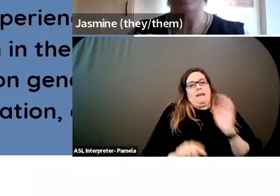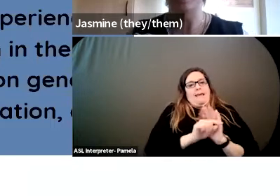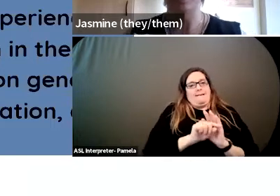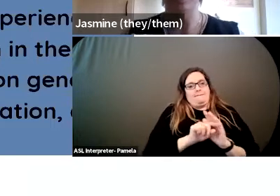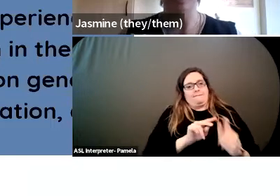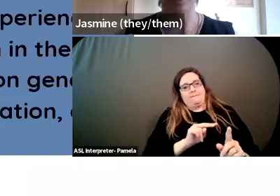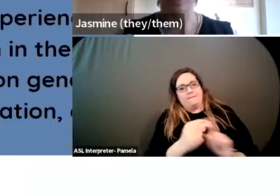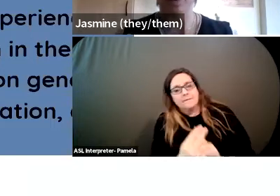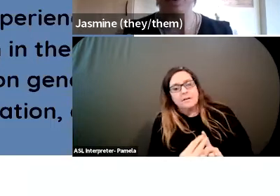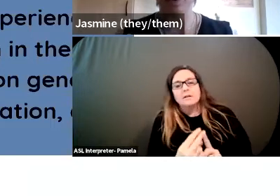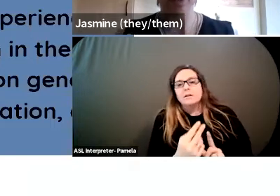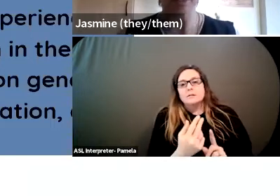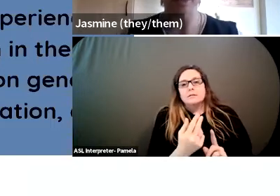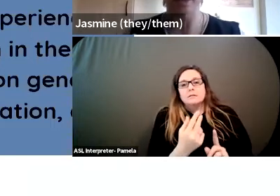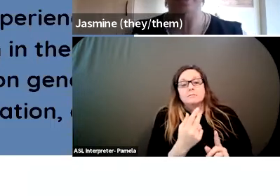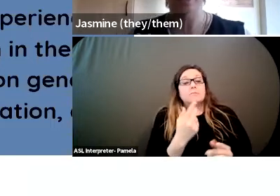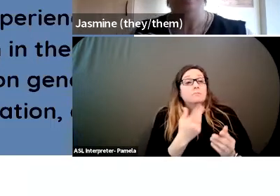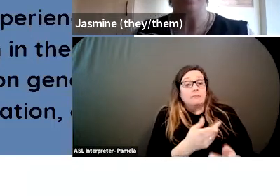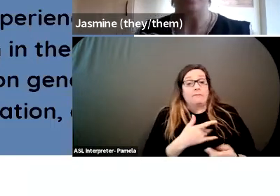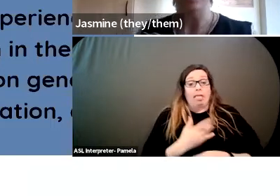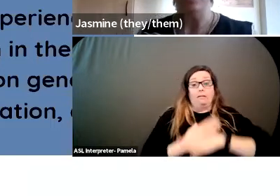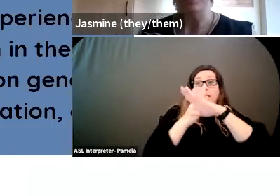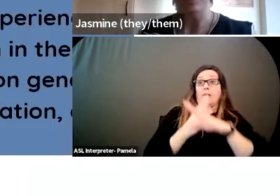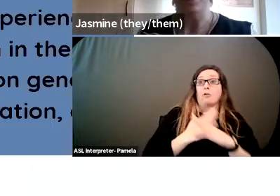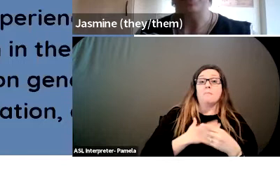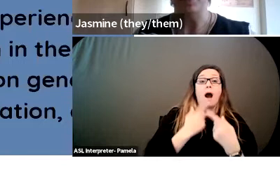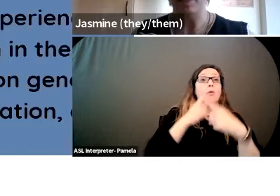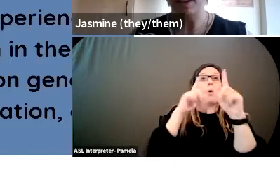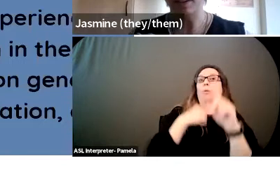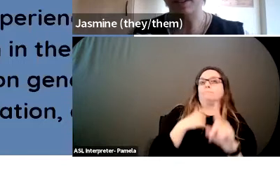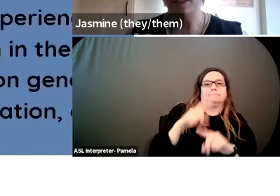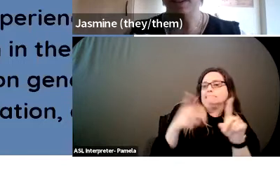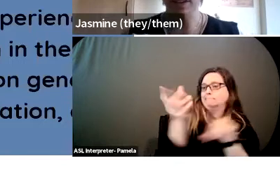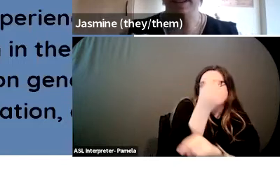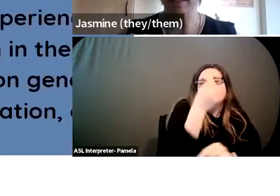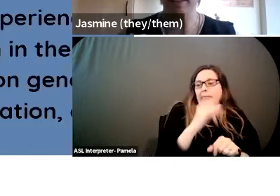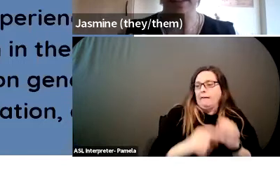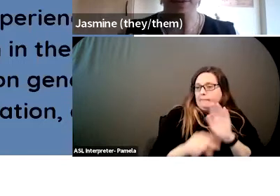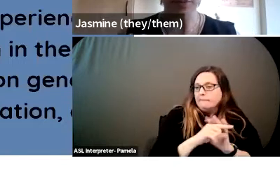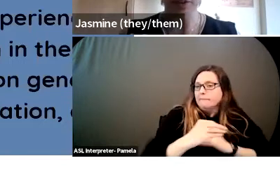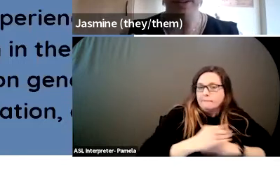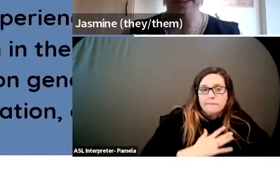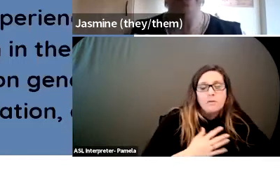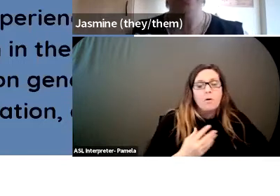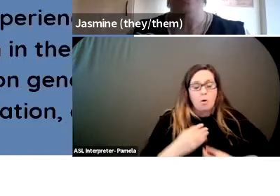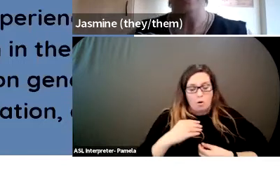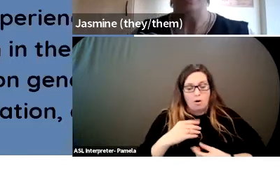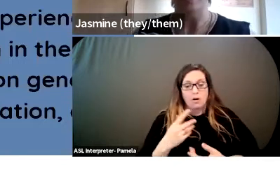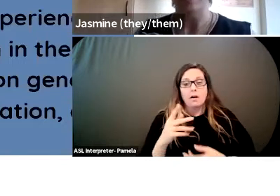orientation prevented you from achieving your goals? Things like that. I attributed more to the side of internalized